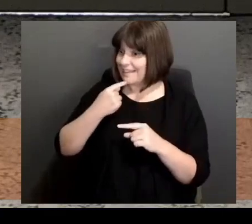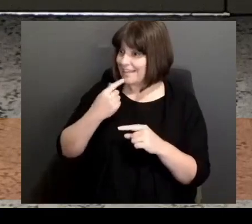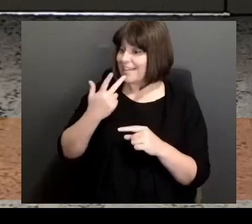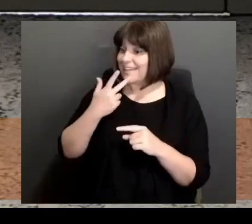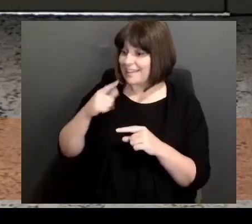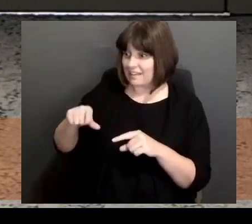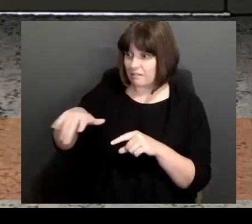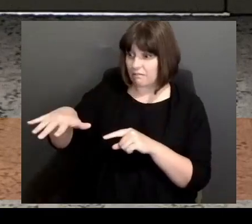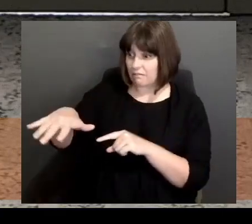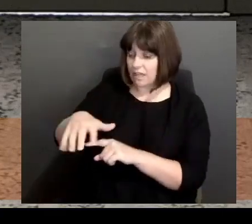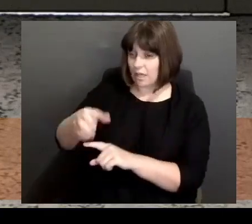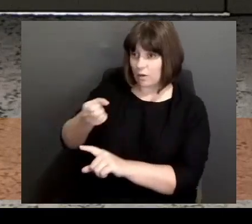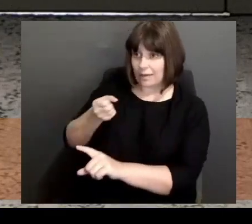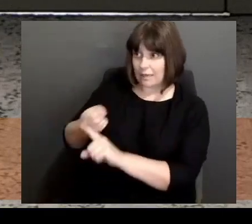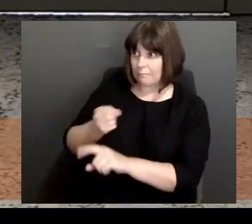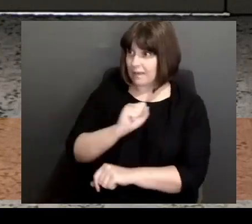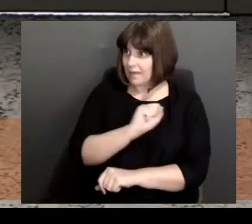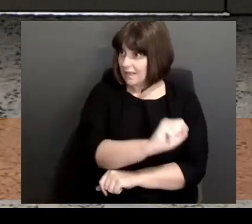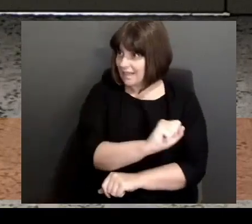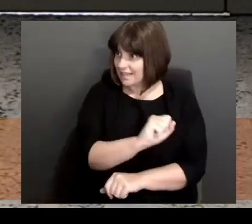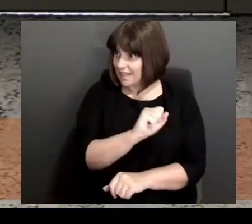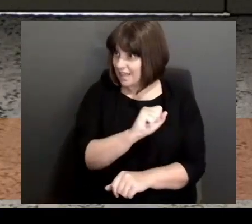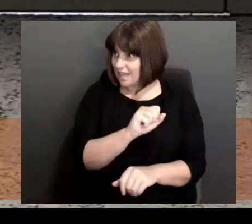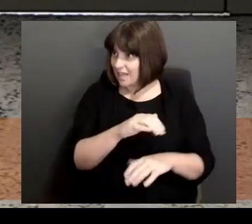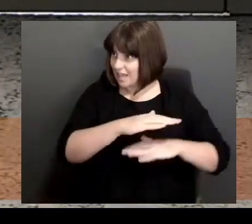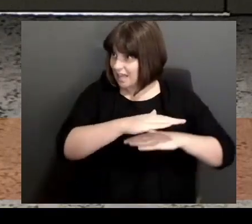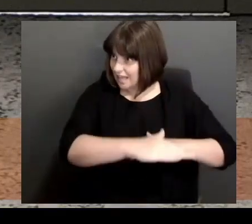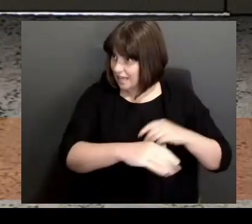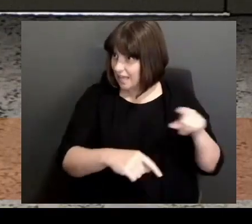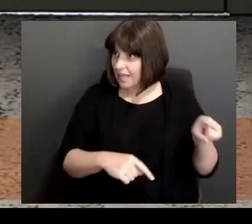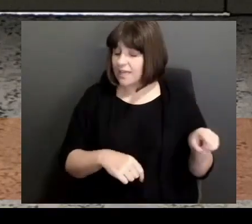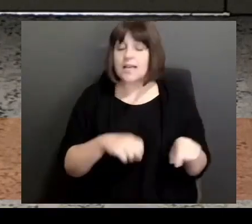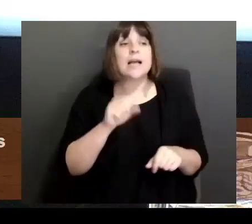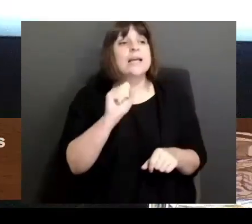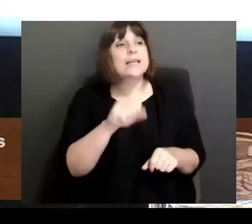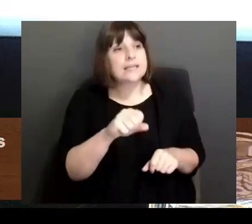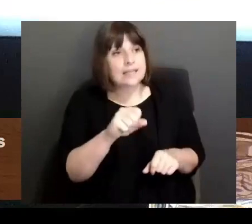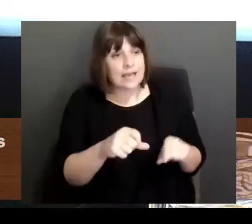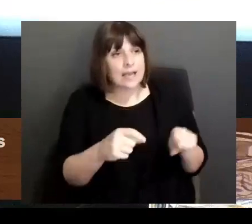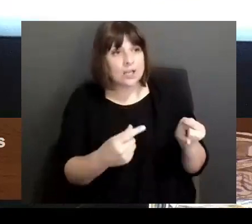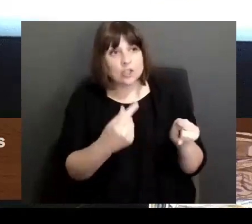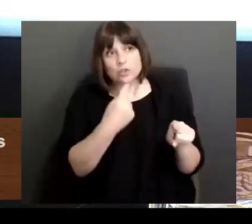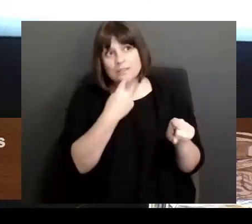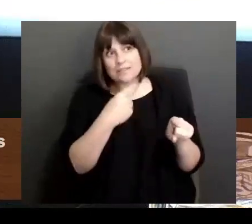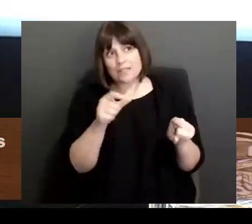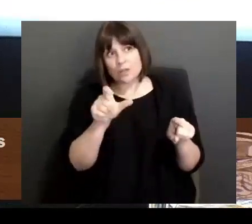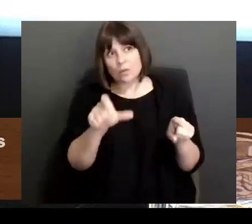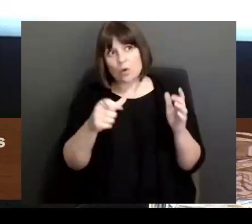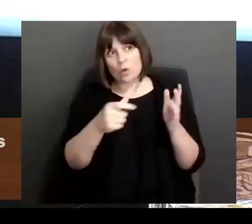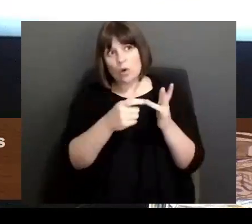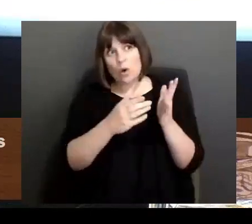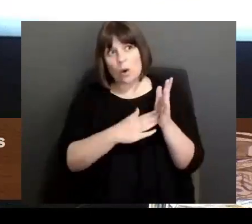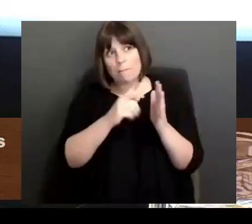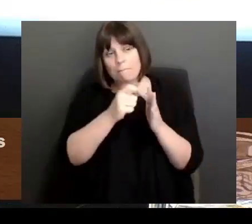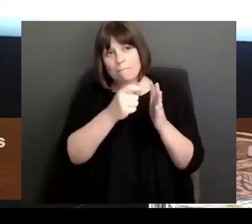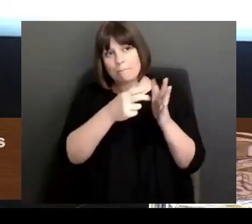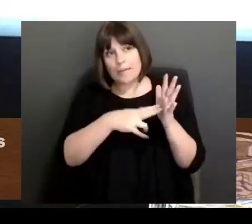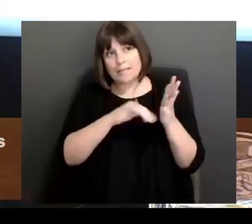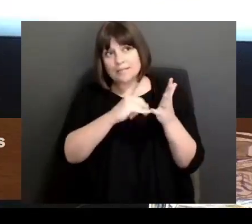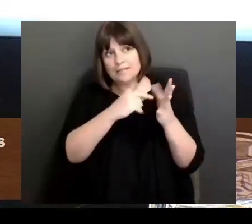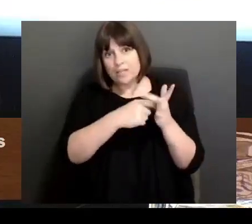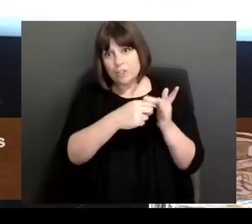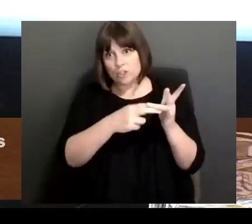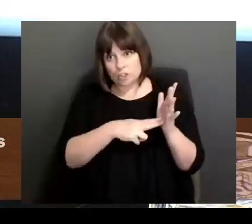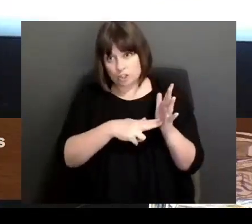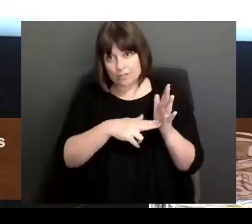So if I may describe it in two parts, because you mentioned the word compensation. In a